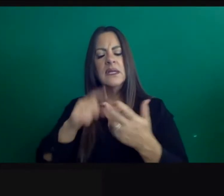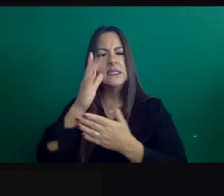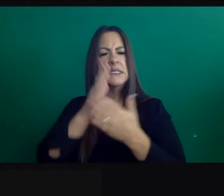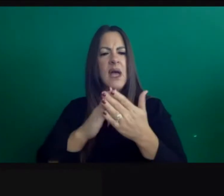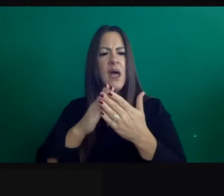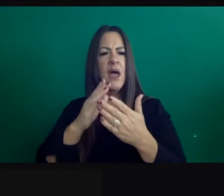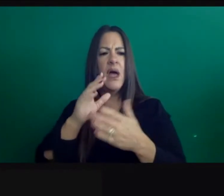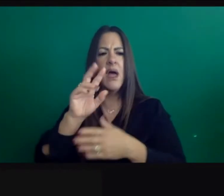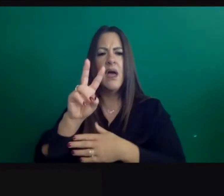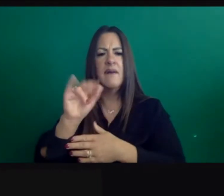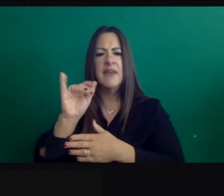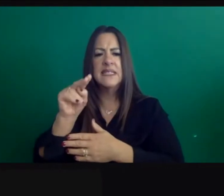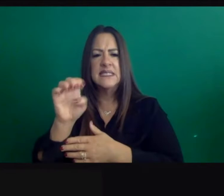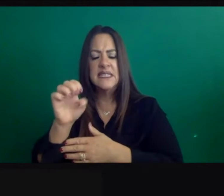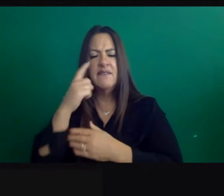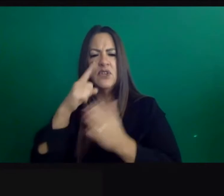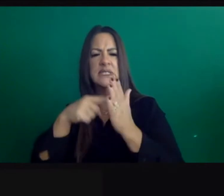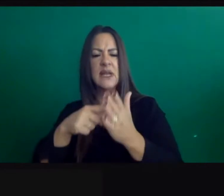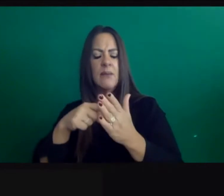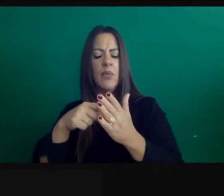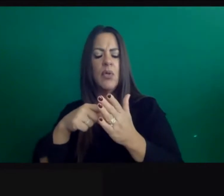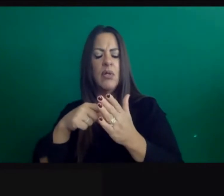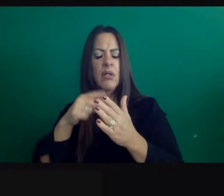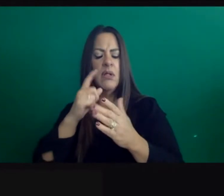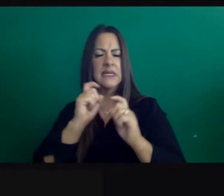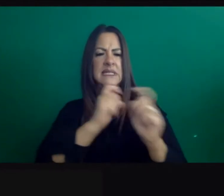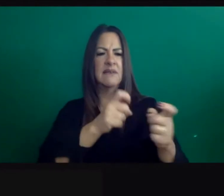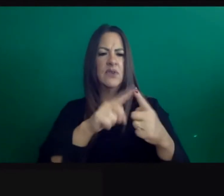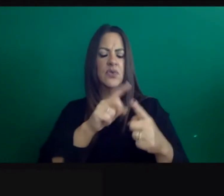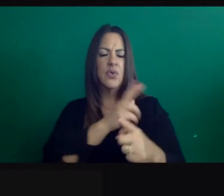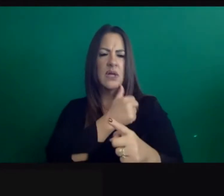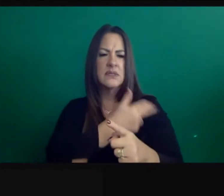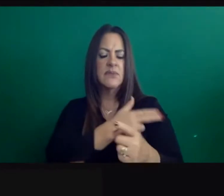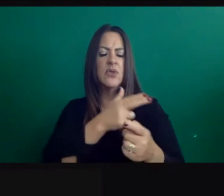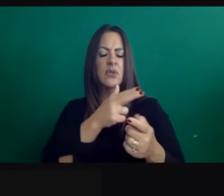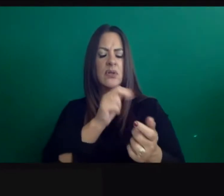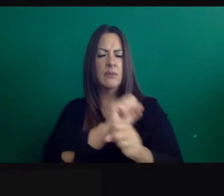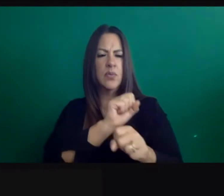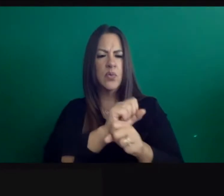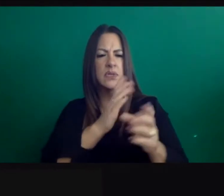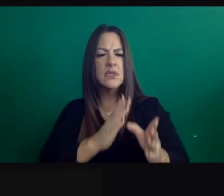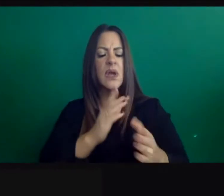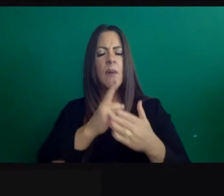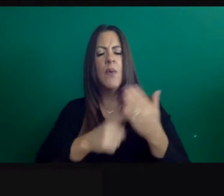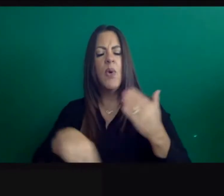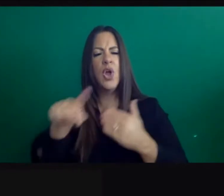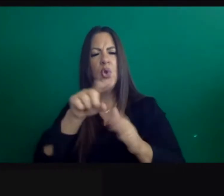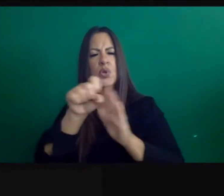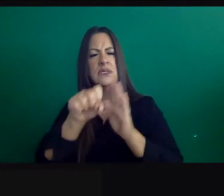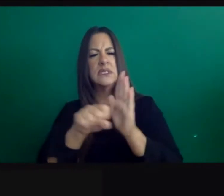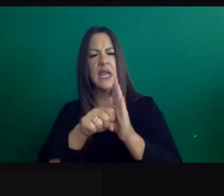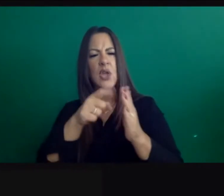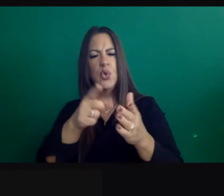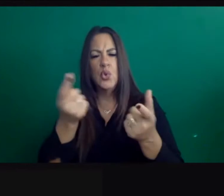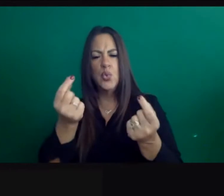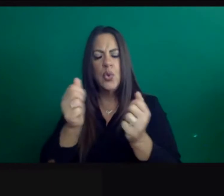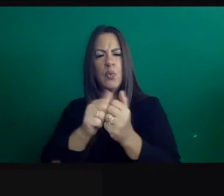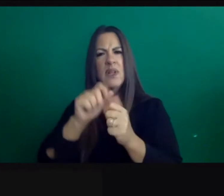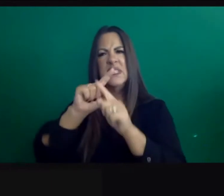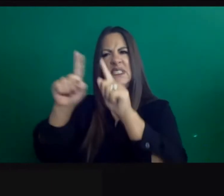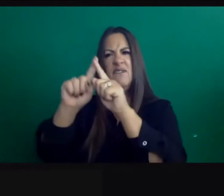to healthcare providers, for example. So is the state, what is the state doing to communicate information to those counties so they